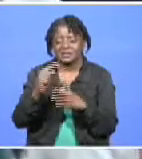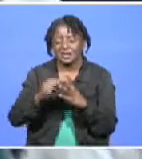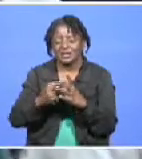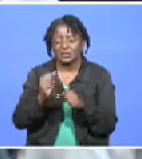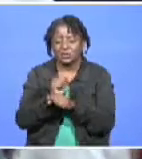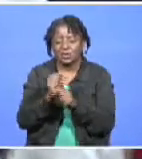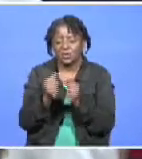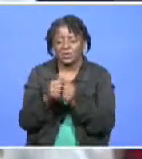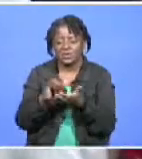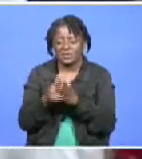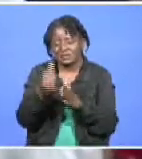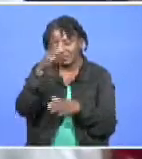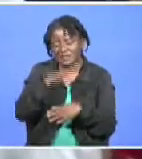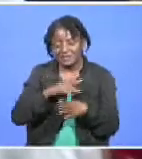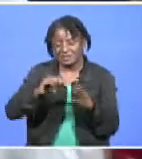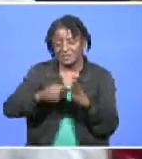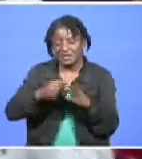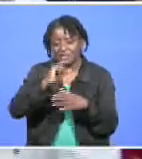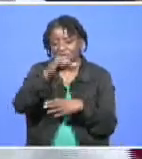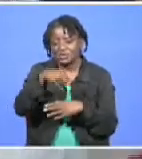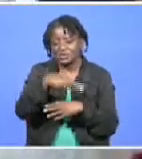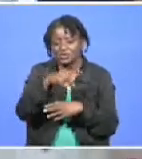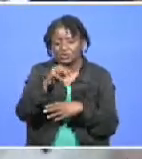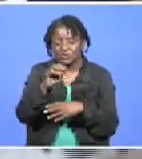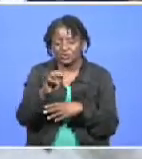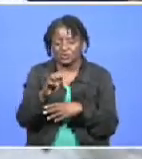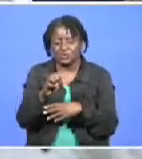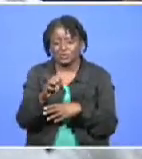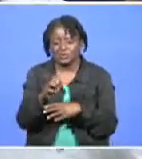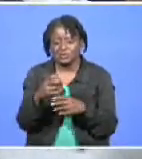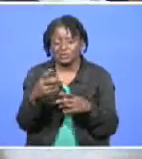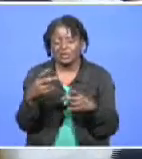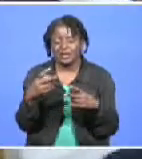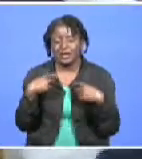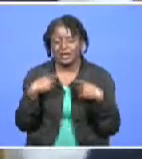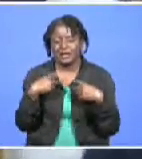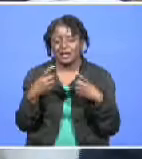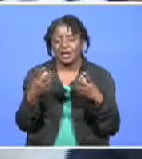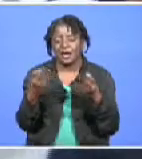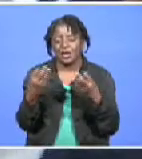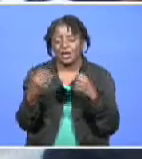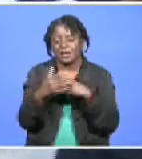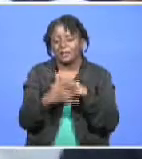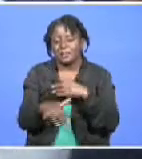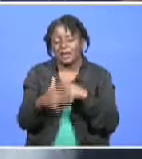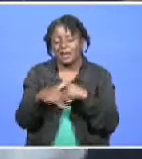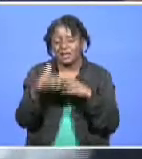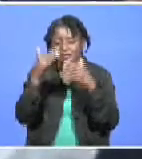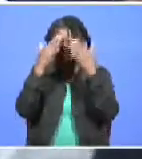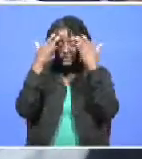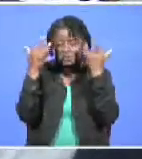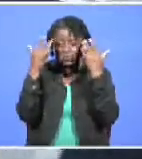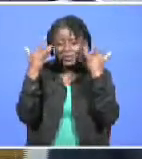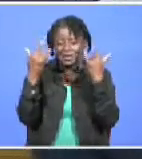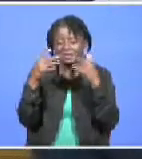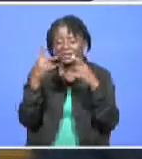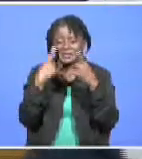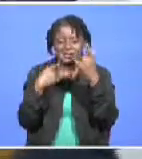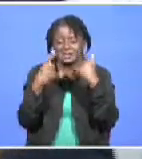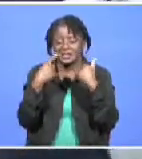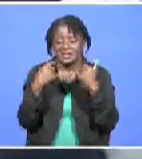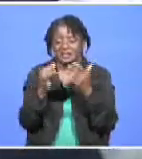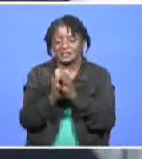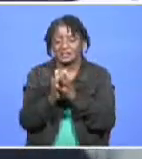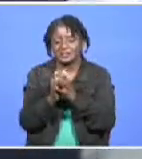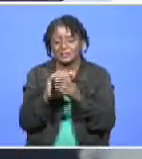grinding. We've gone through a lot as a team. We got blood, sweat, and tears. That's all I basically have to say about what we put into this. And this on our hat tells